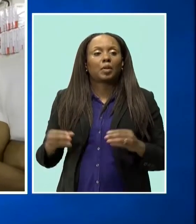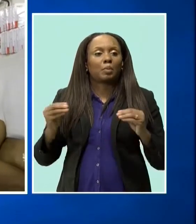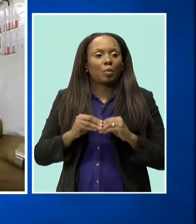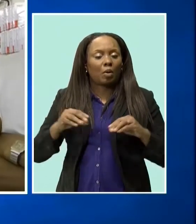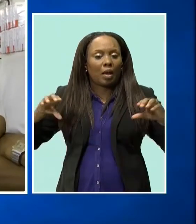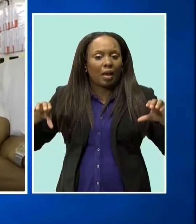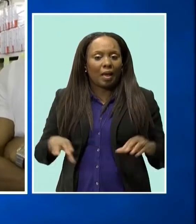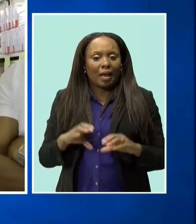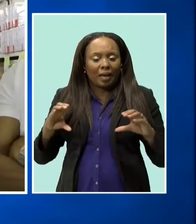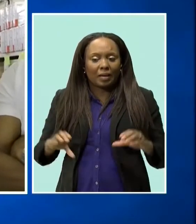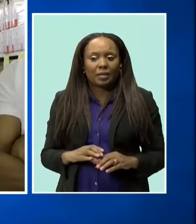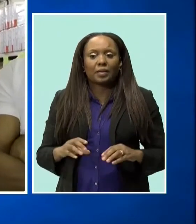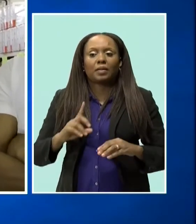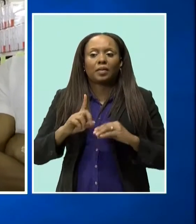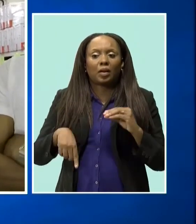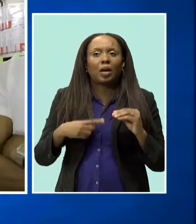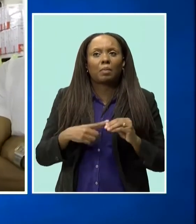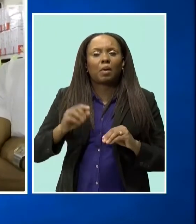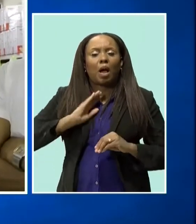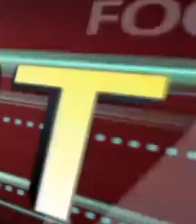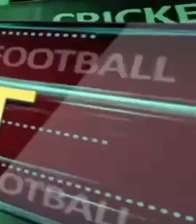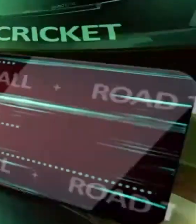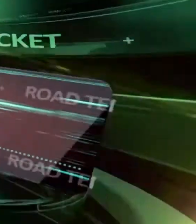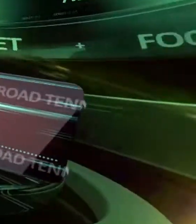in the market in terms of running promotions.